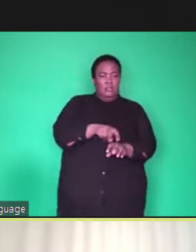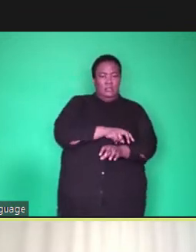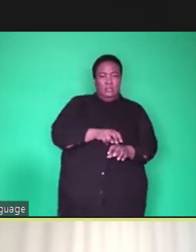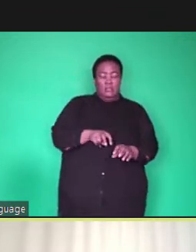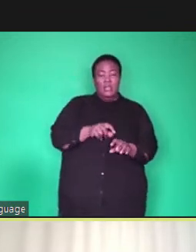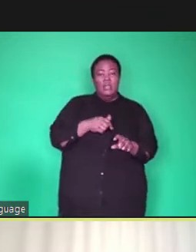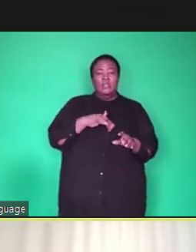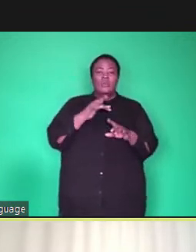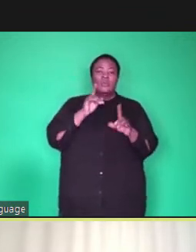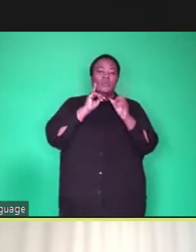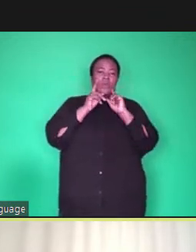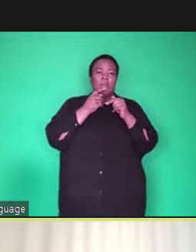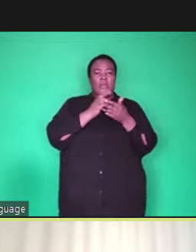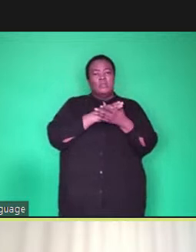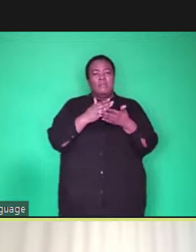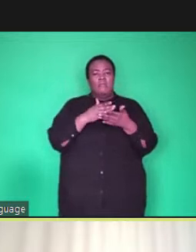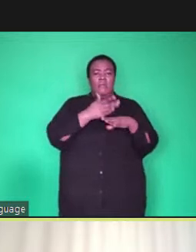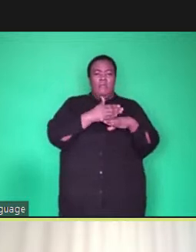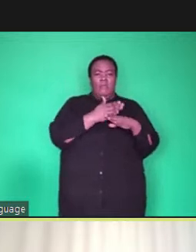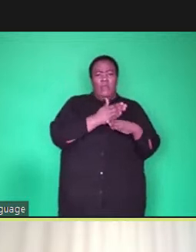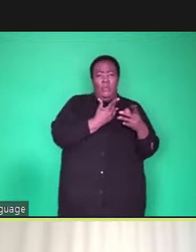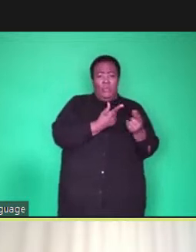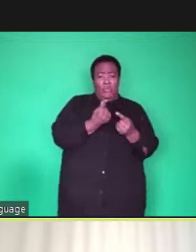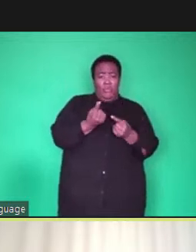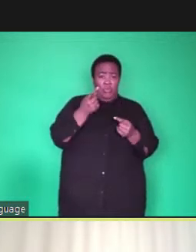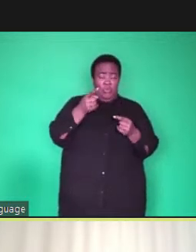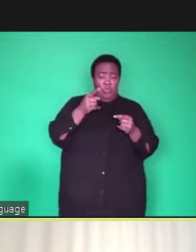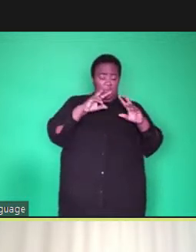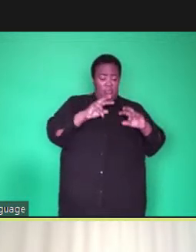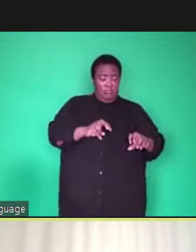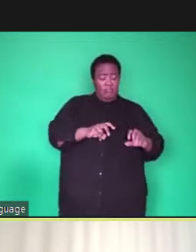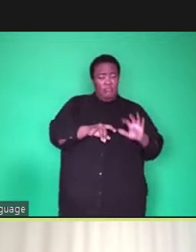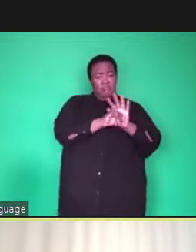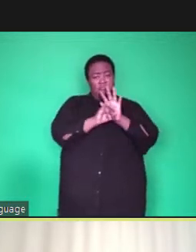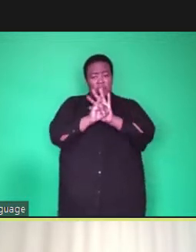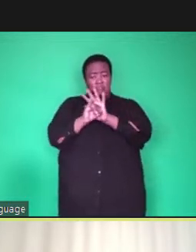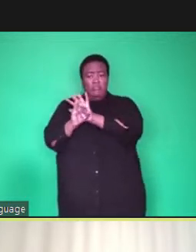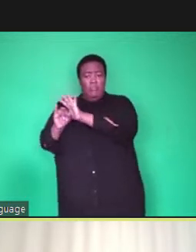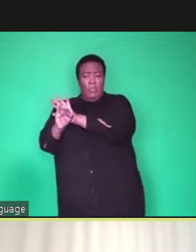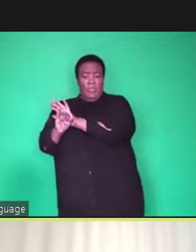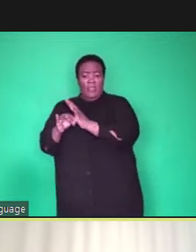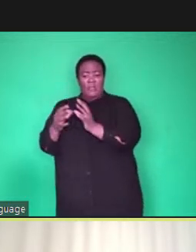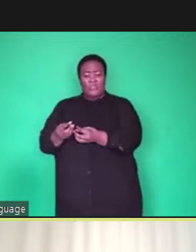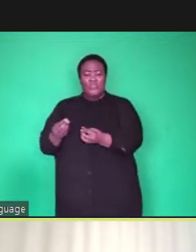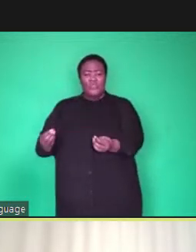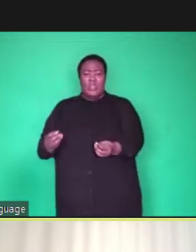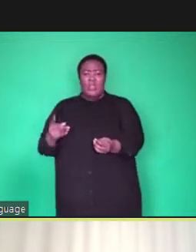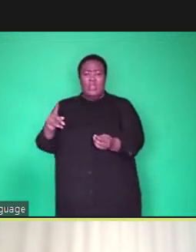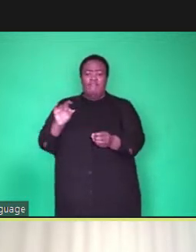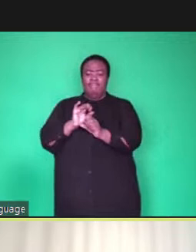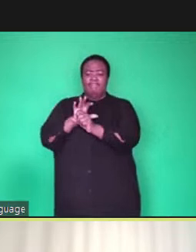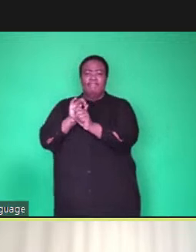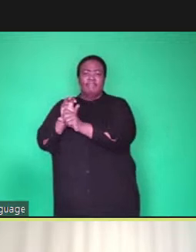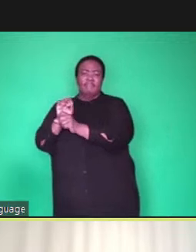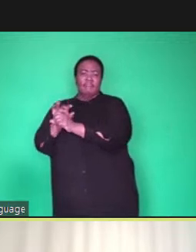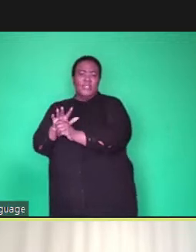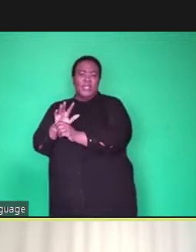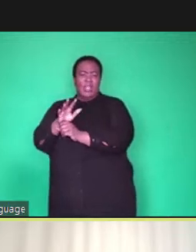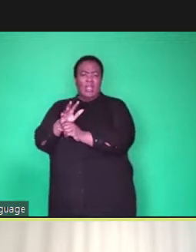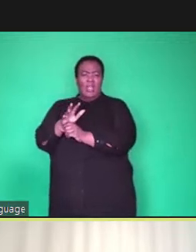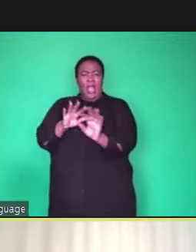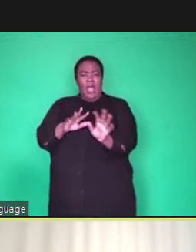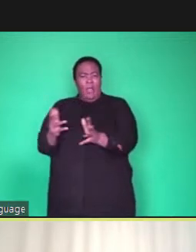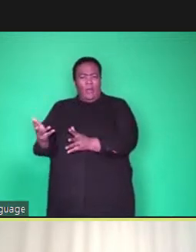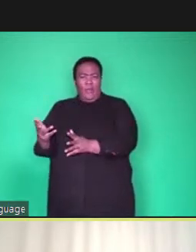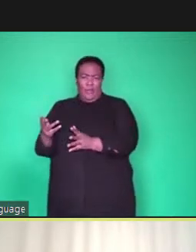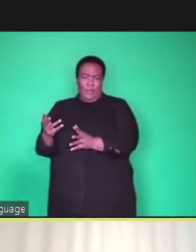work that was possible with the NIDS panel study to identify patterns of child migration nationally and to explore the links between child and